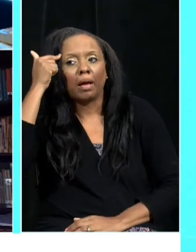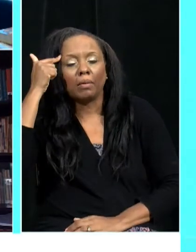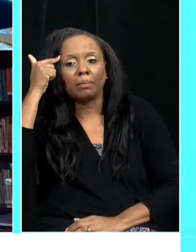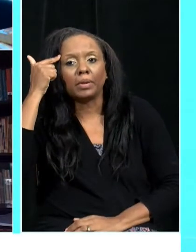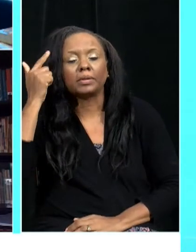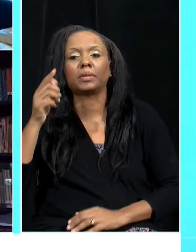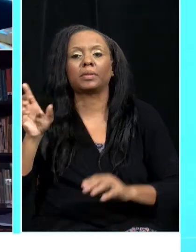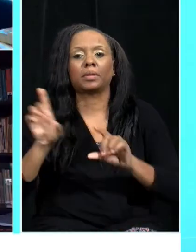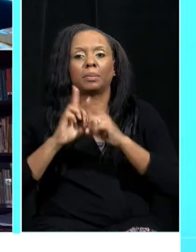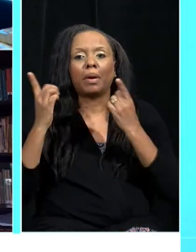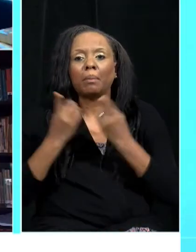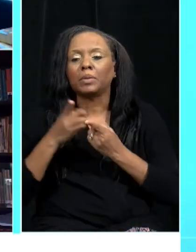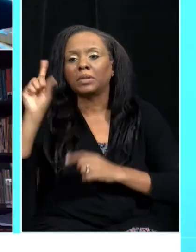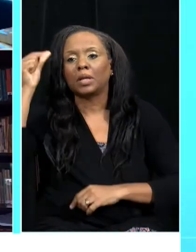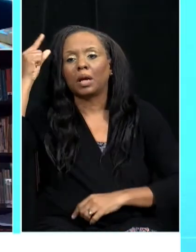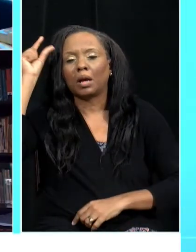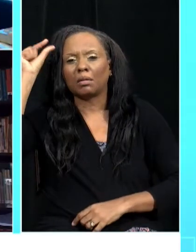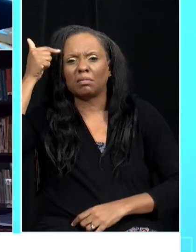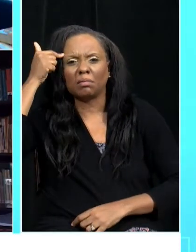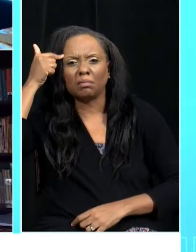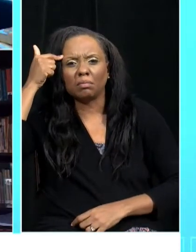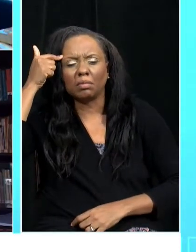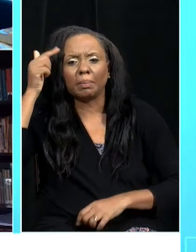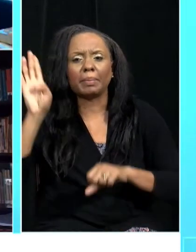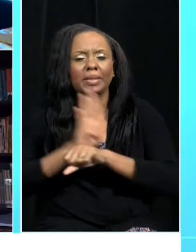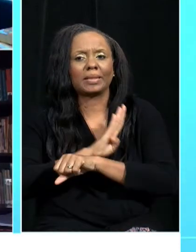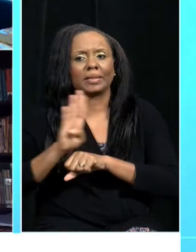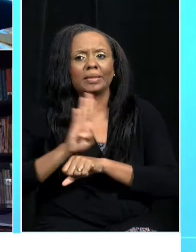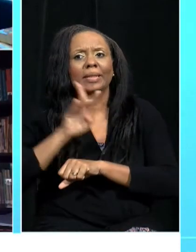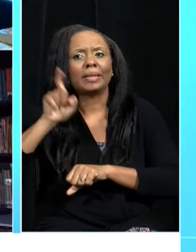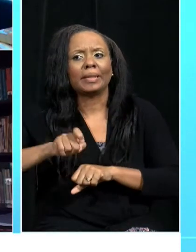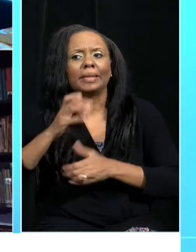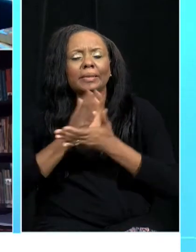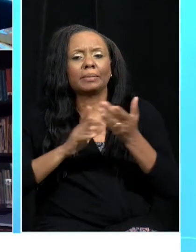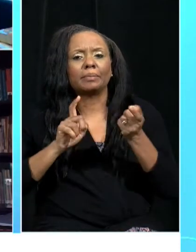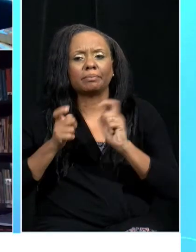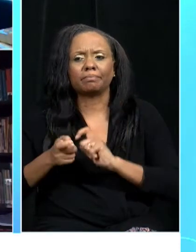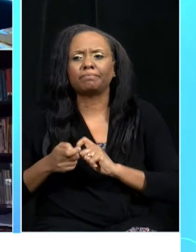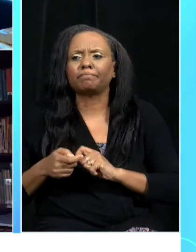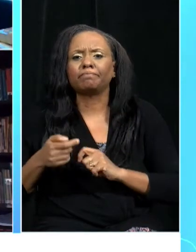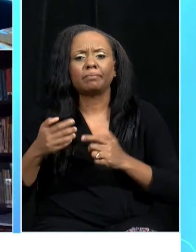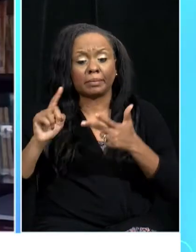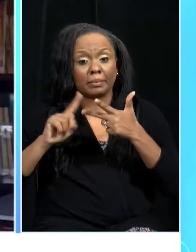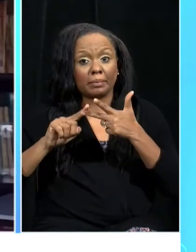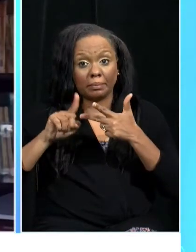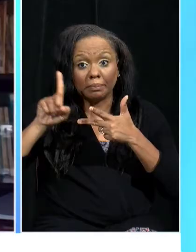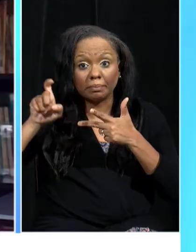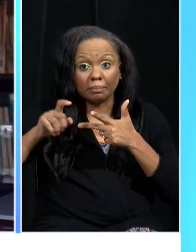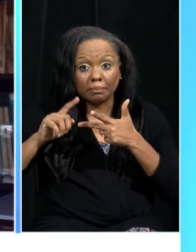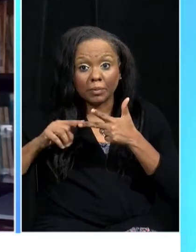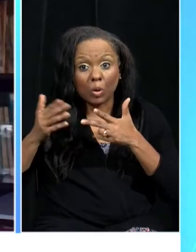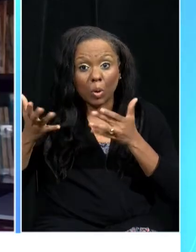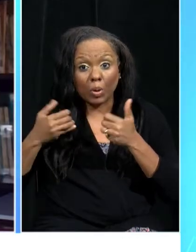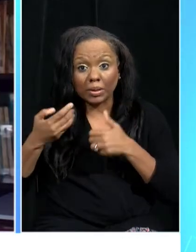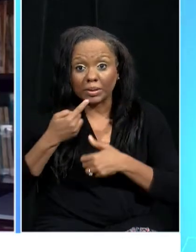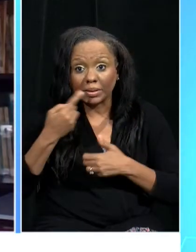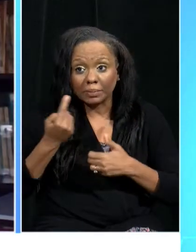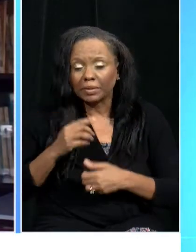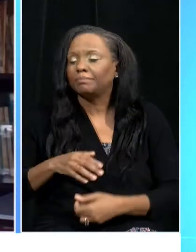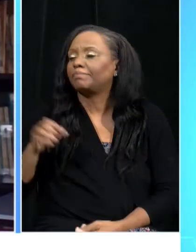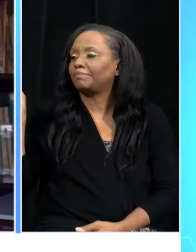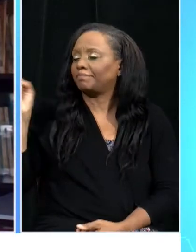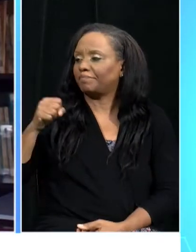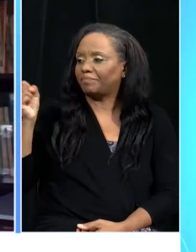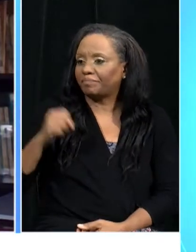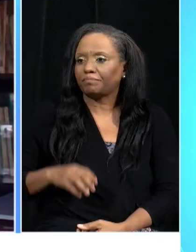Professor Robinson, you wanted to say something. Yeah, just thanks again. So Barbados would have gone into the